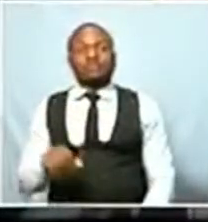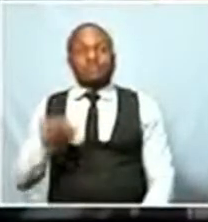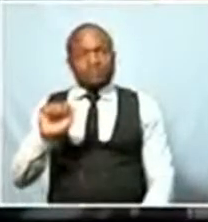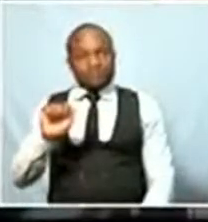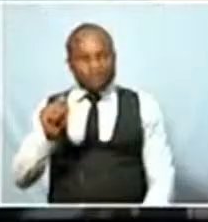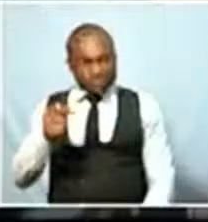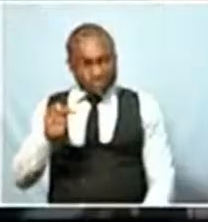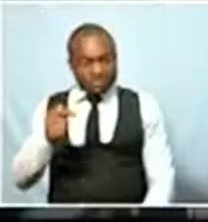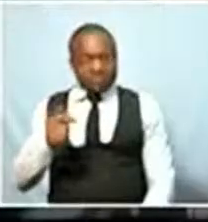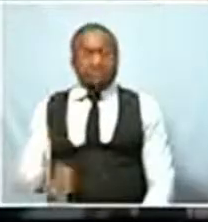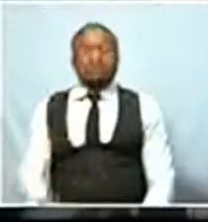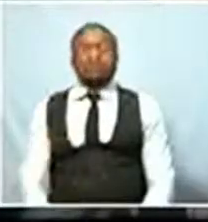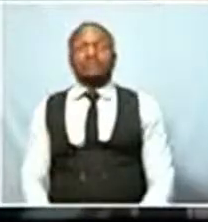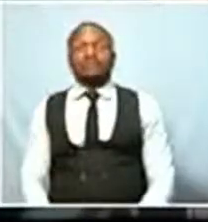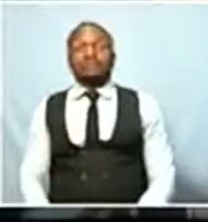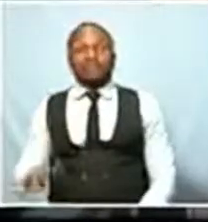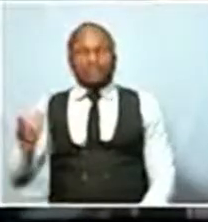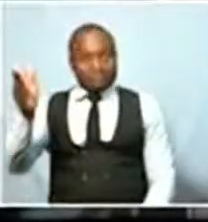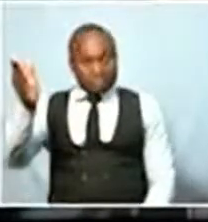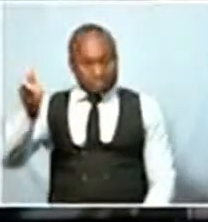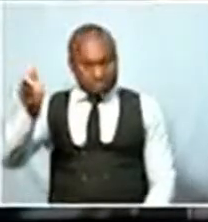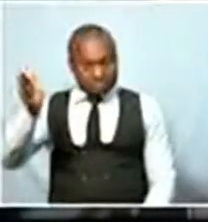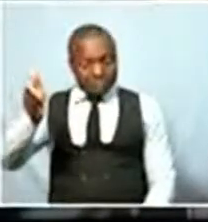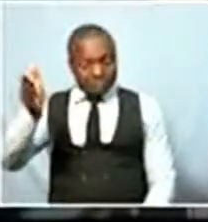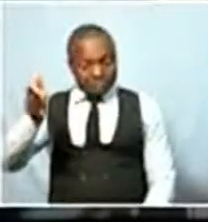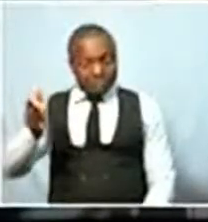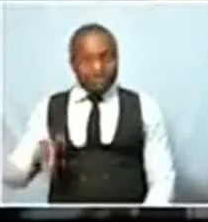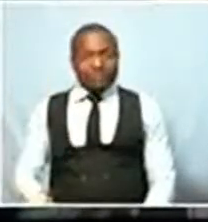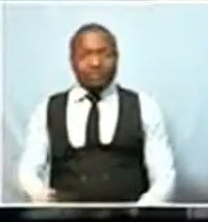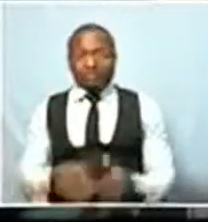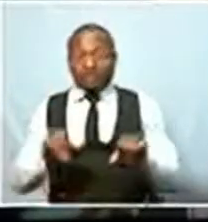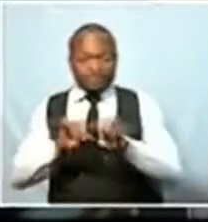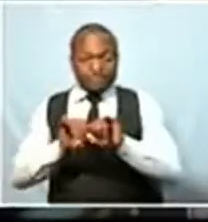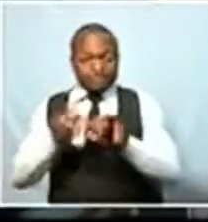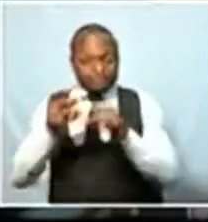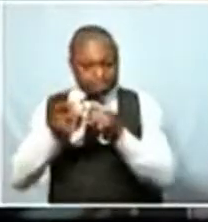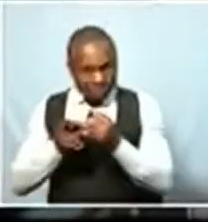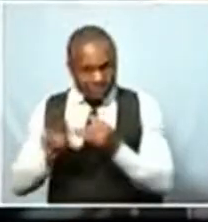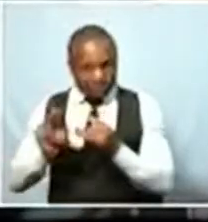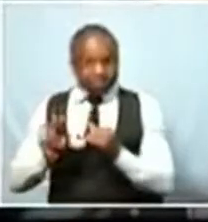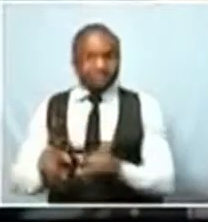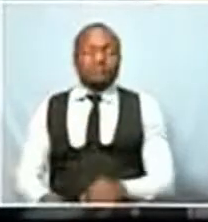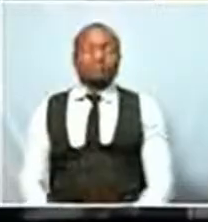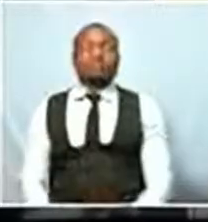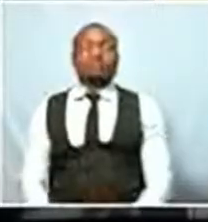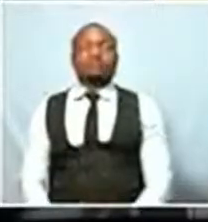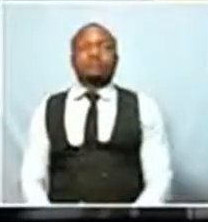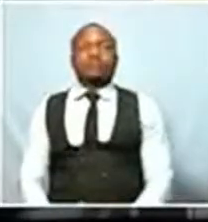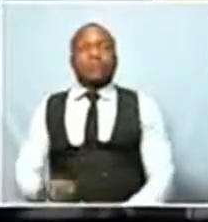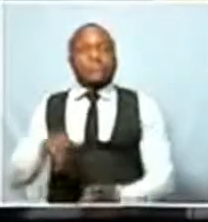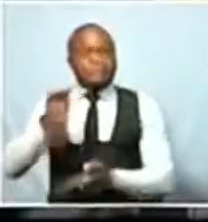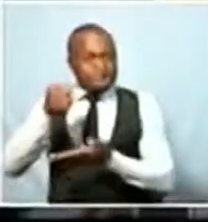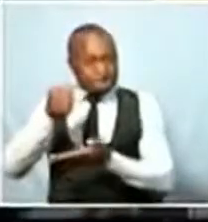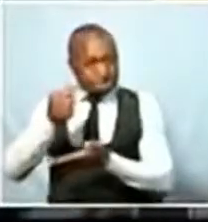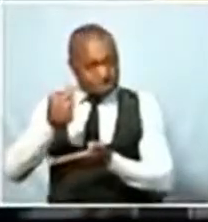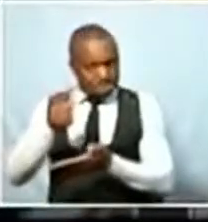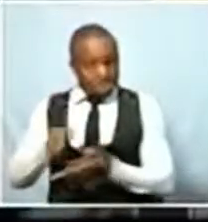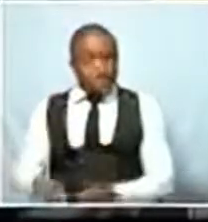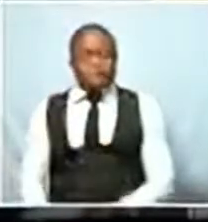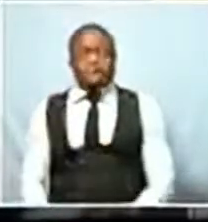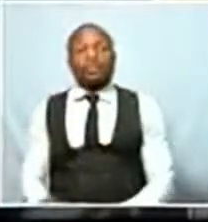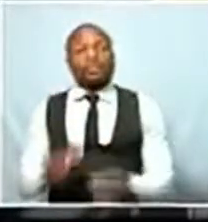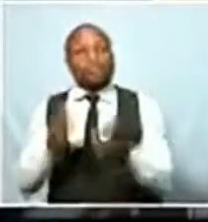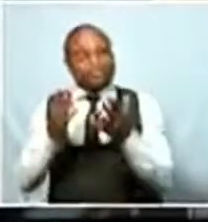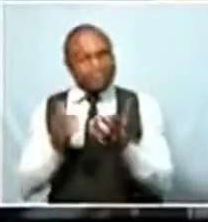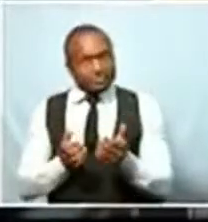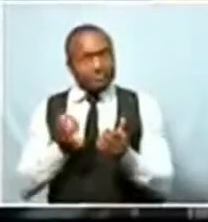was presenting the critical parts of the budget. I would like